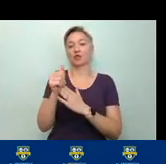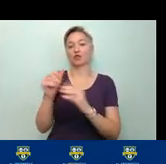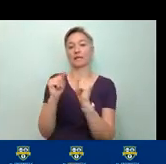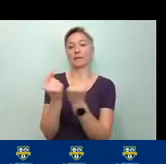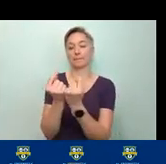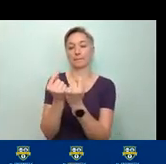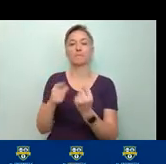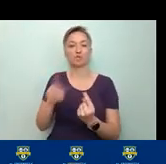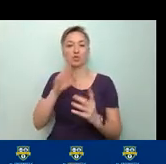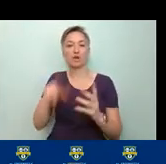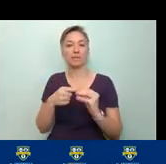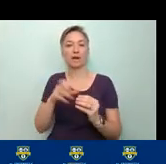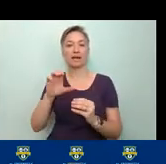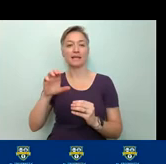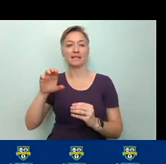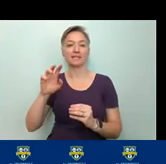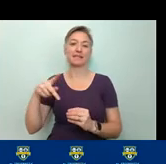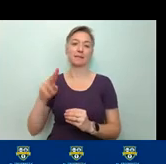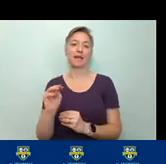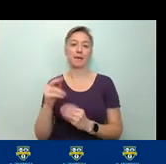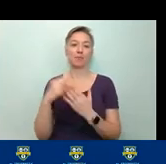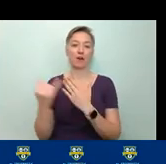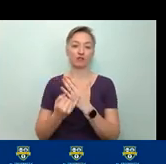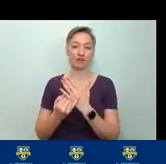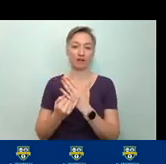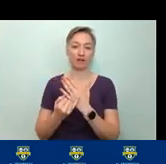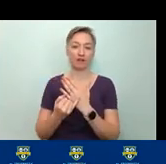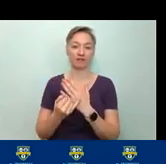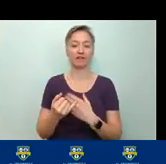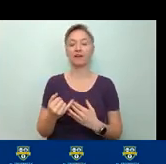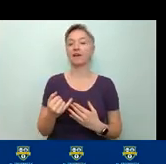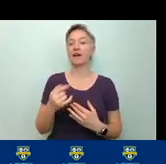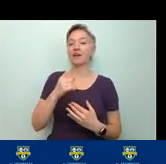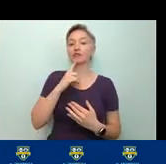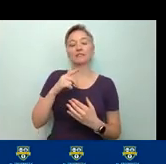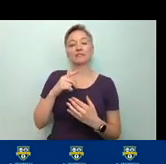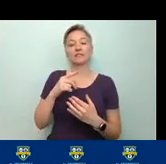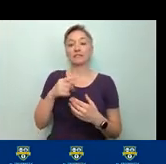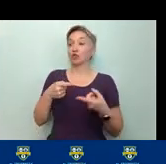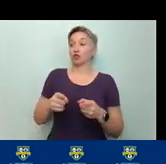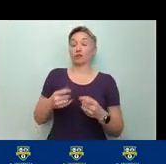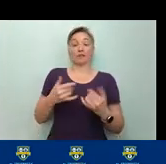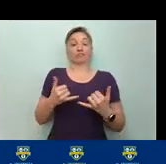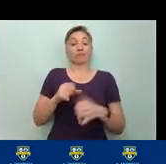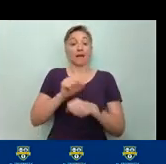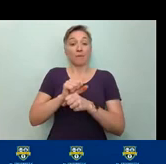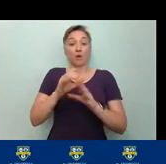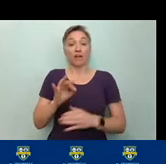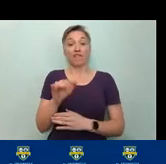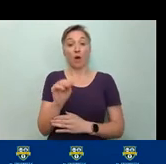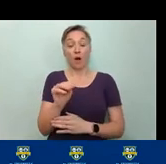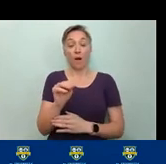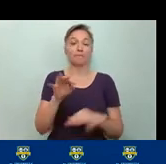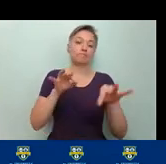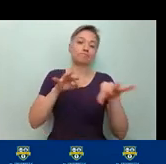Path Modernization Project and really introduce, I think, to all of you in this employee forum, some of the